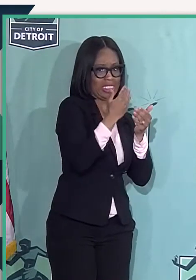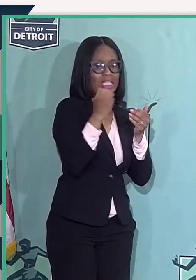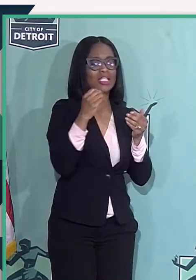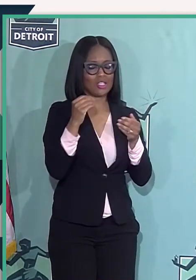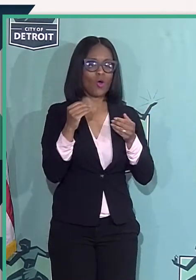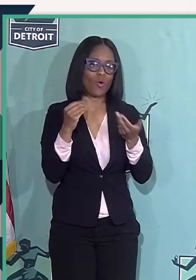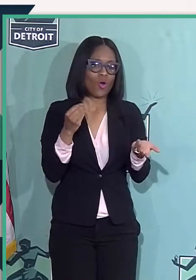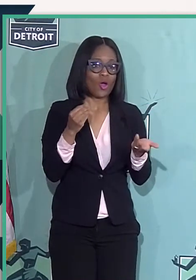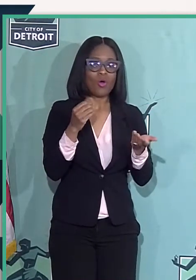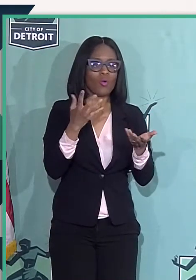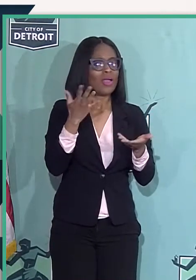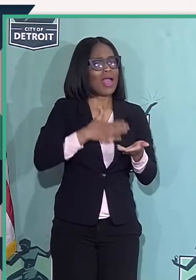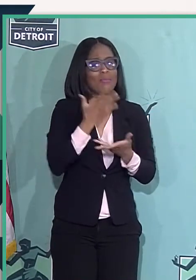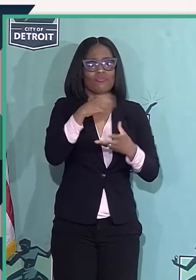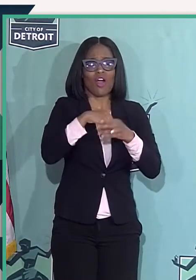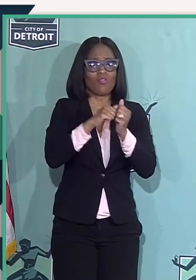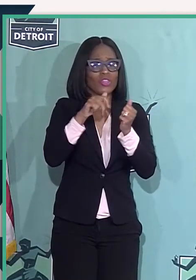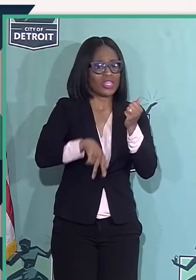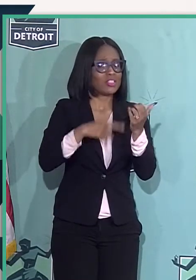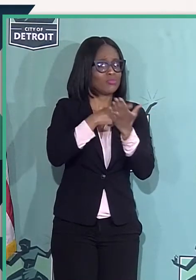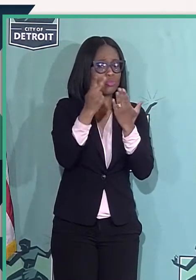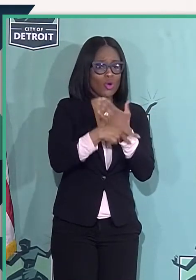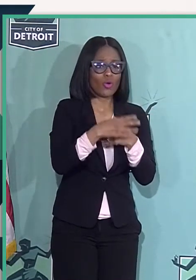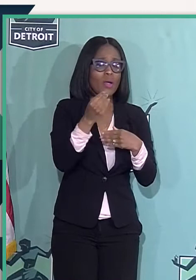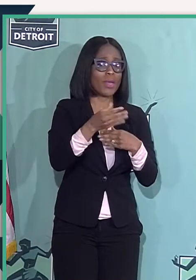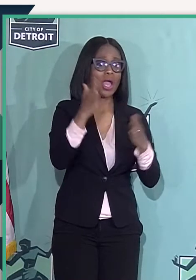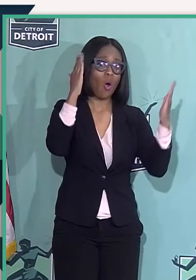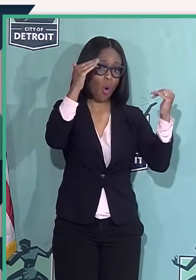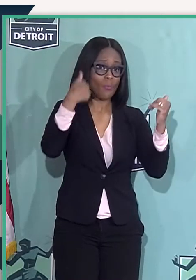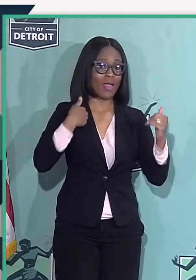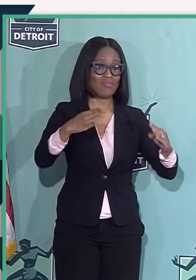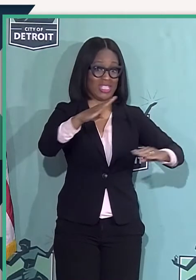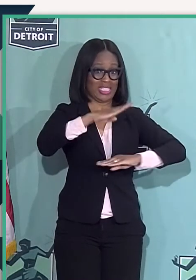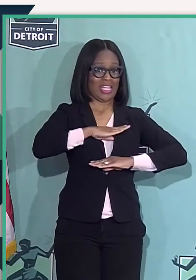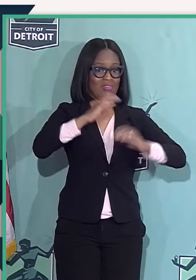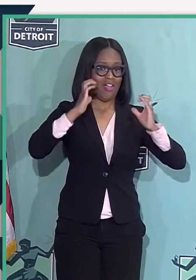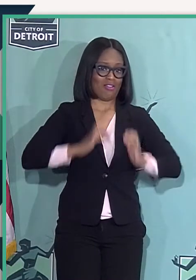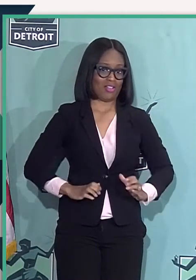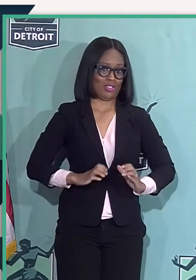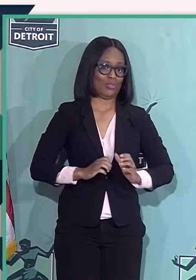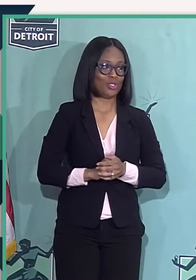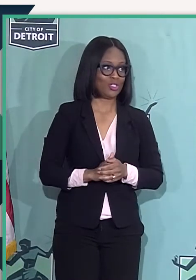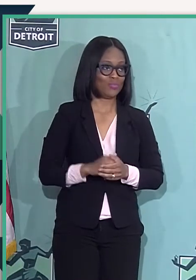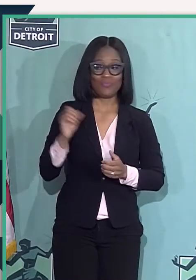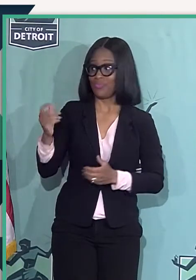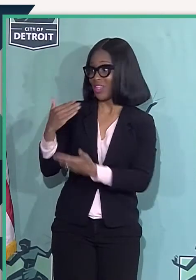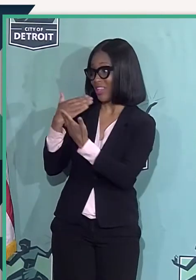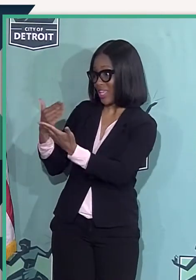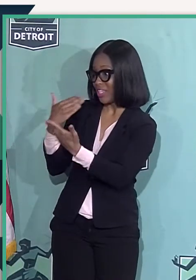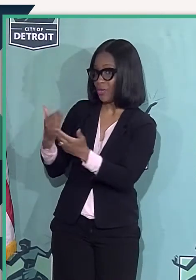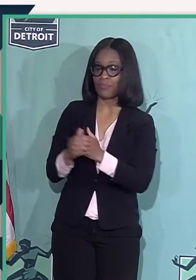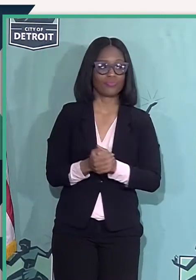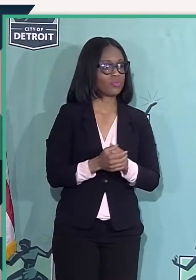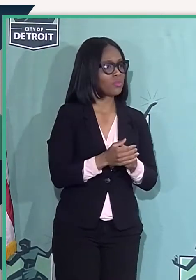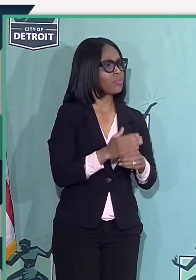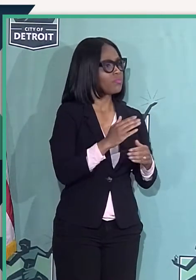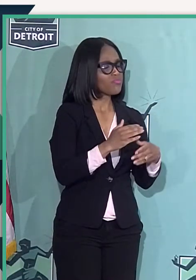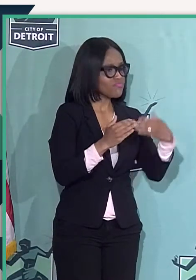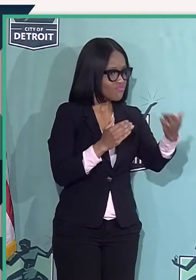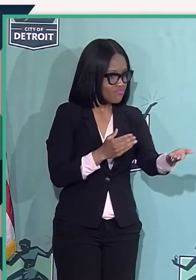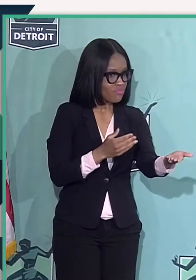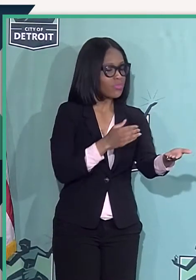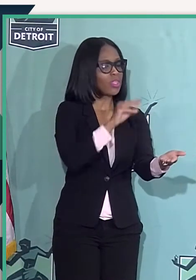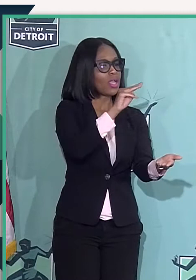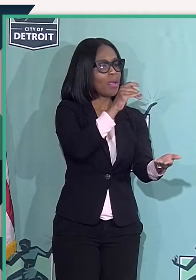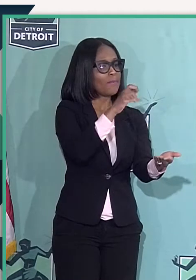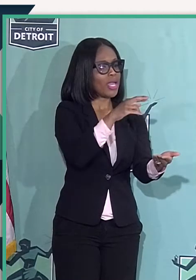this pilot going, and we sure hope we satisfy customers up here. Okay, great. Thank you very much. For the mayor or